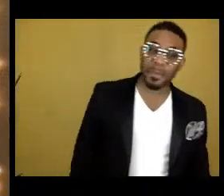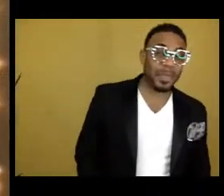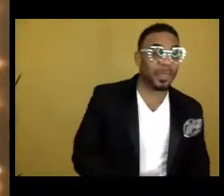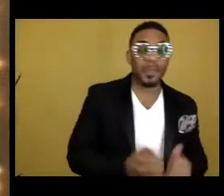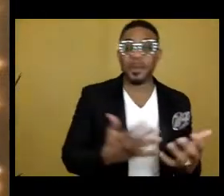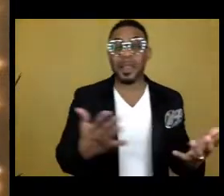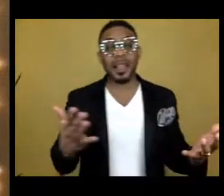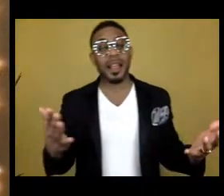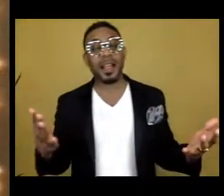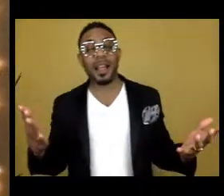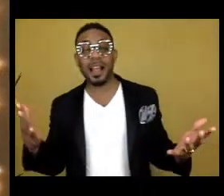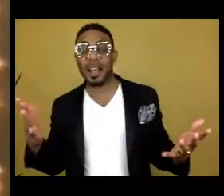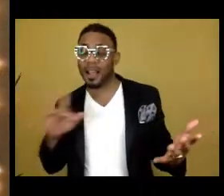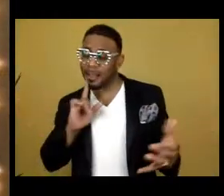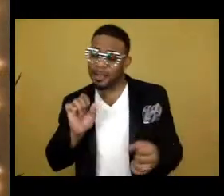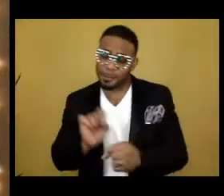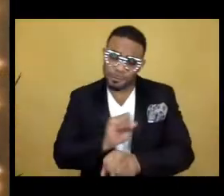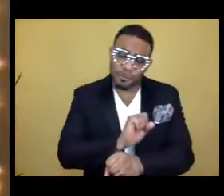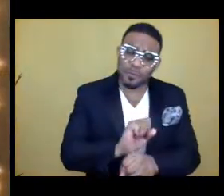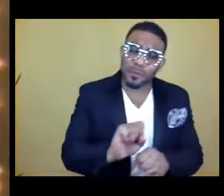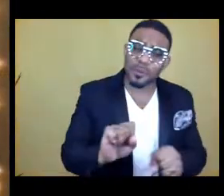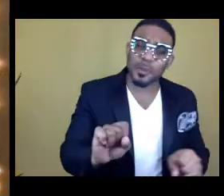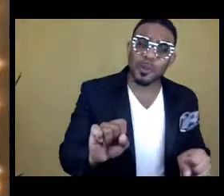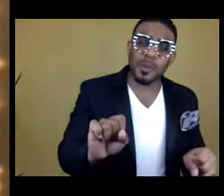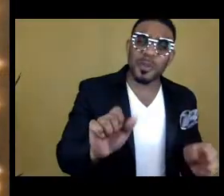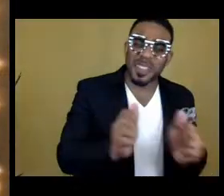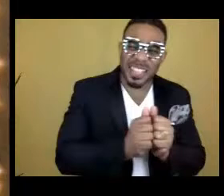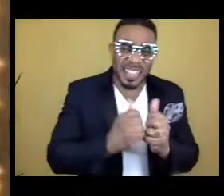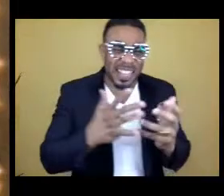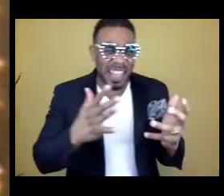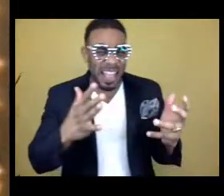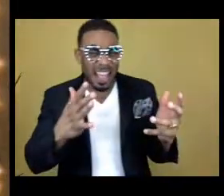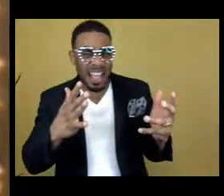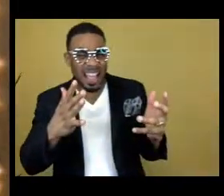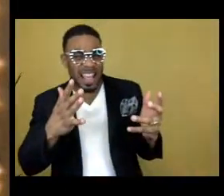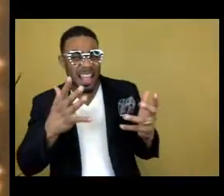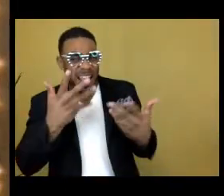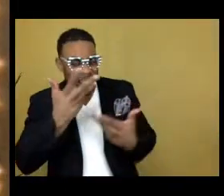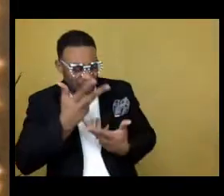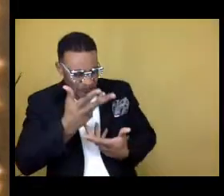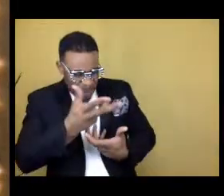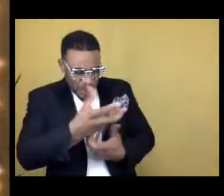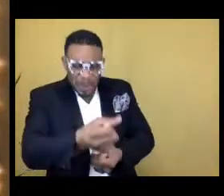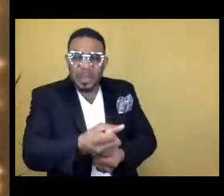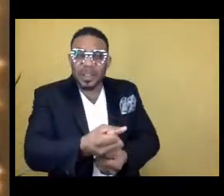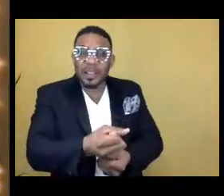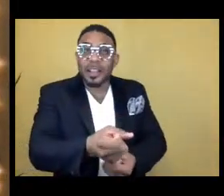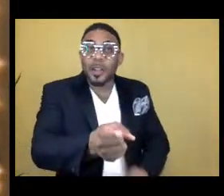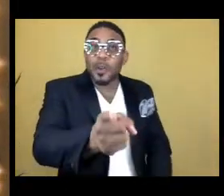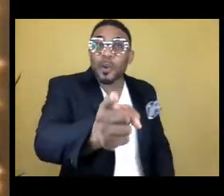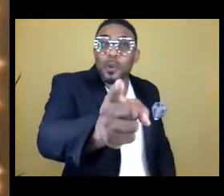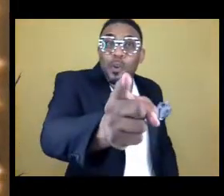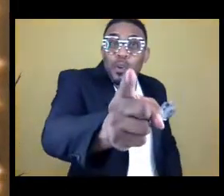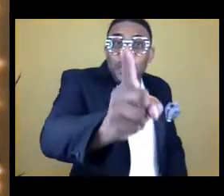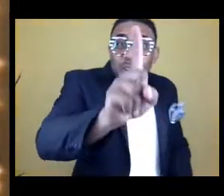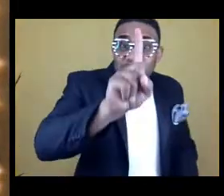Without insurance, without assurance, you